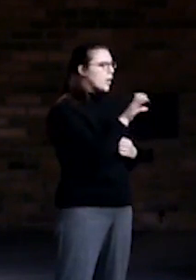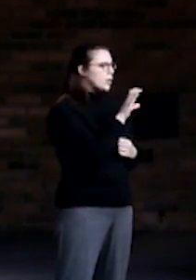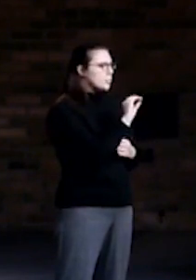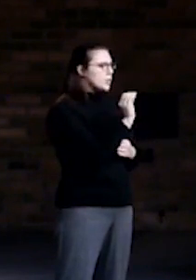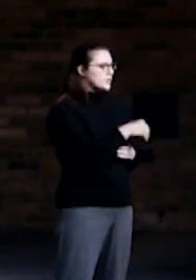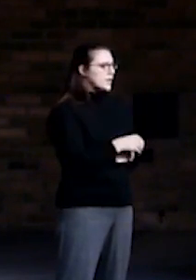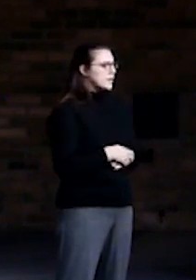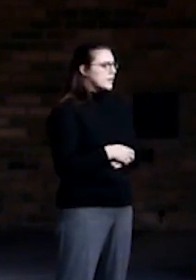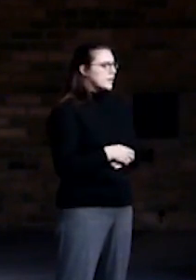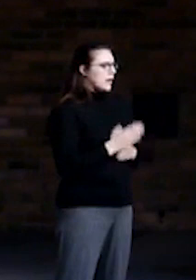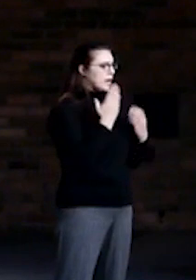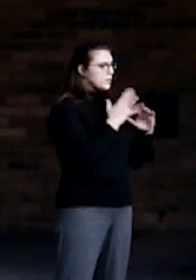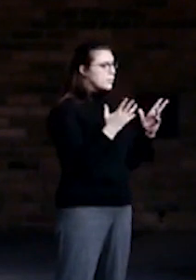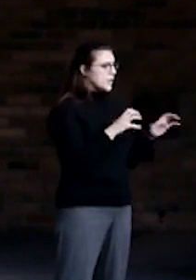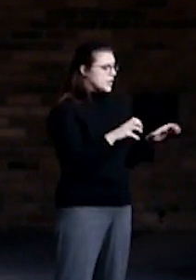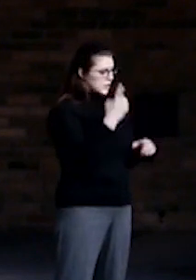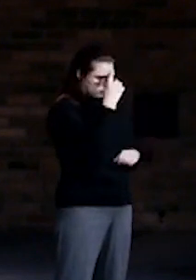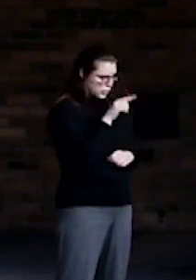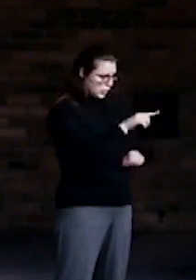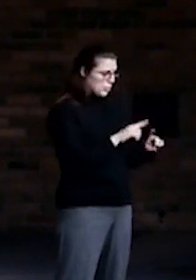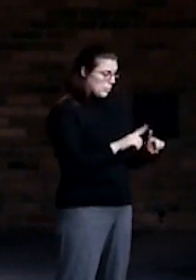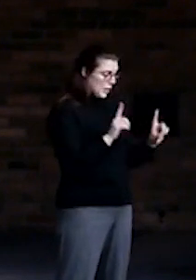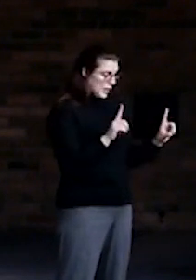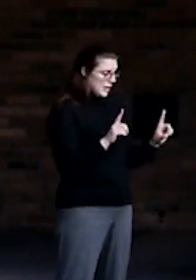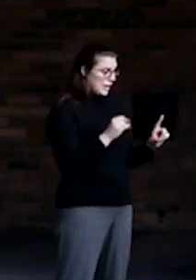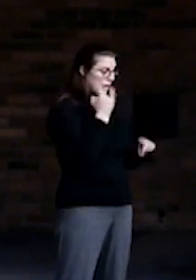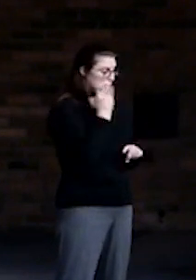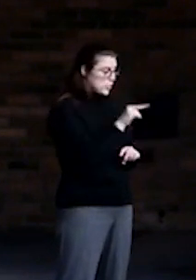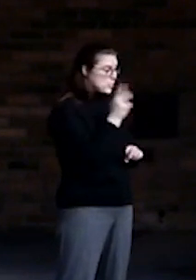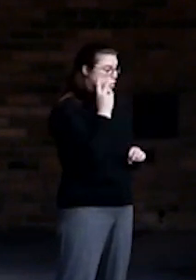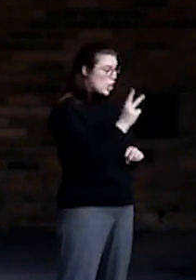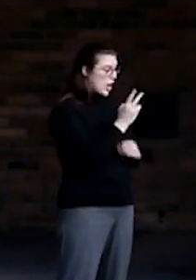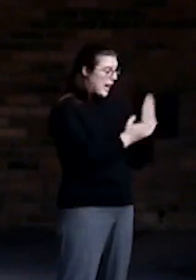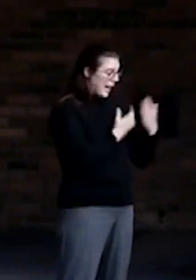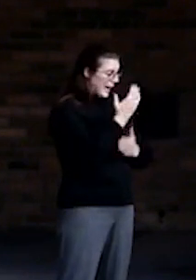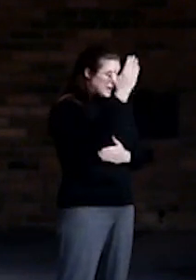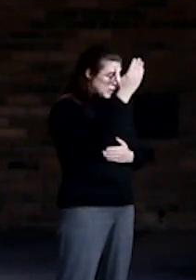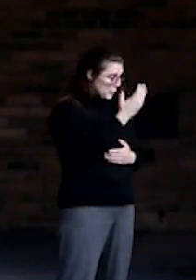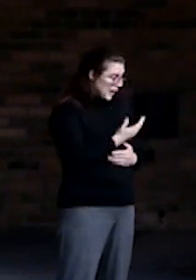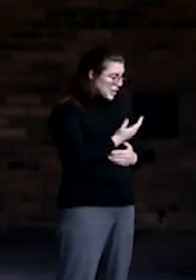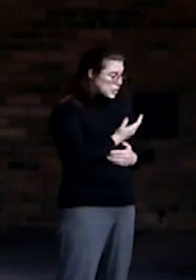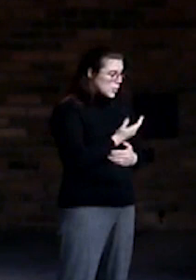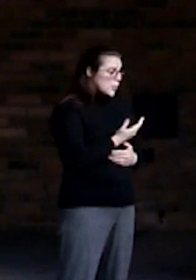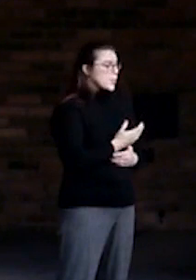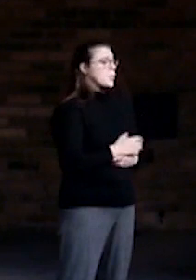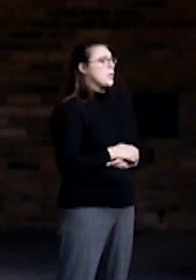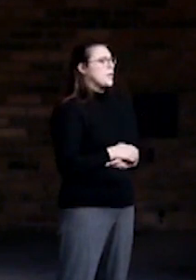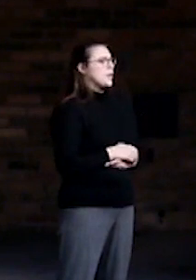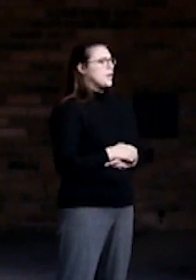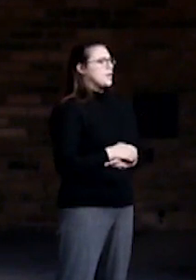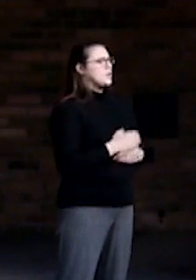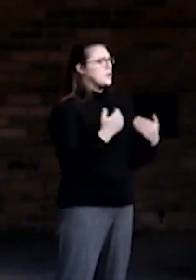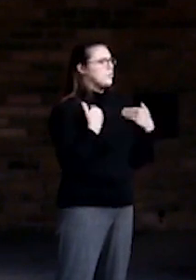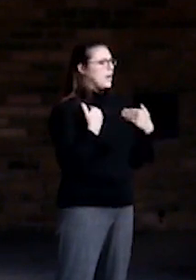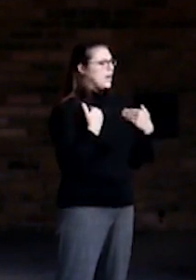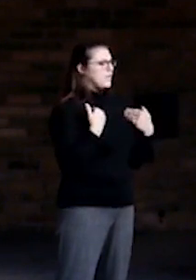I don't know what that does for you, but I tell you what, if you saw a hand coming at you, somebody asked me, did it have a hole right here? And